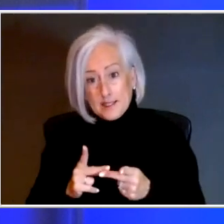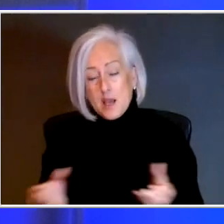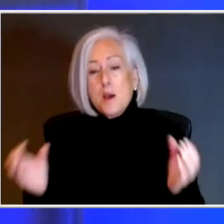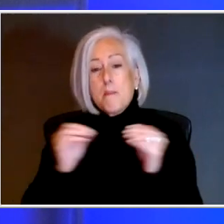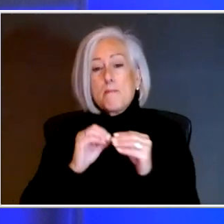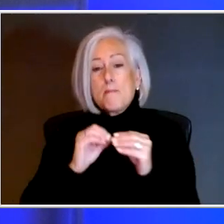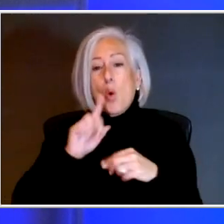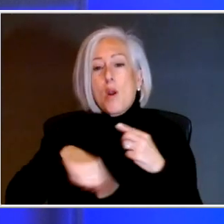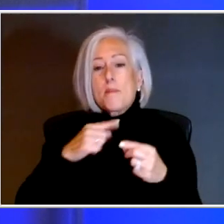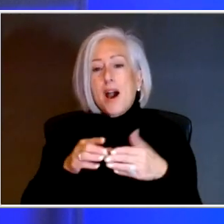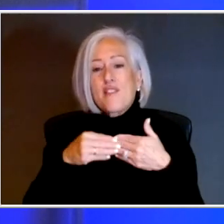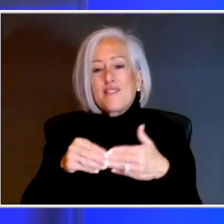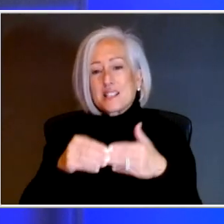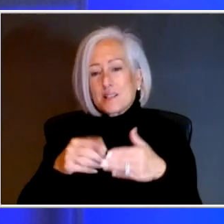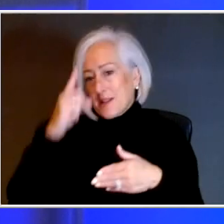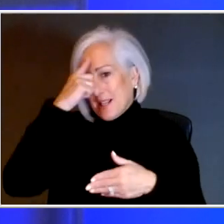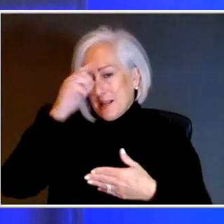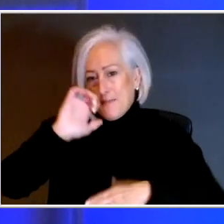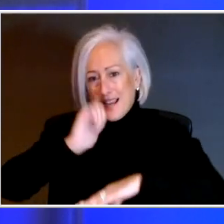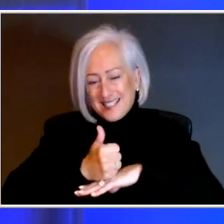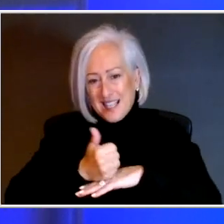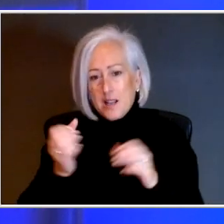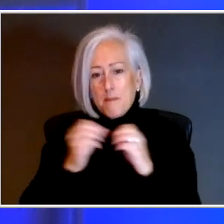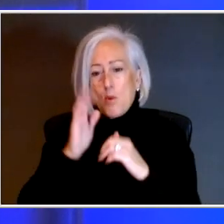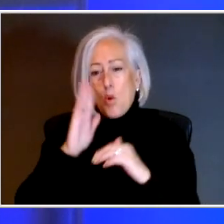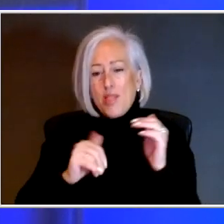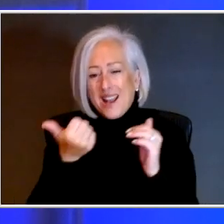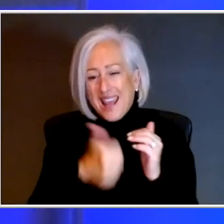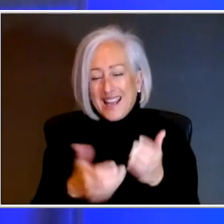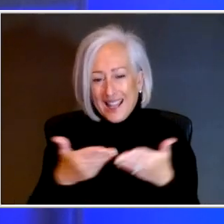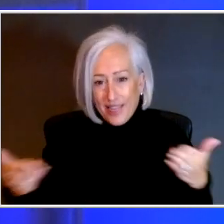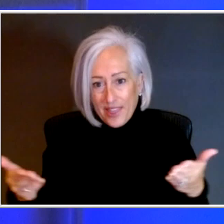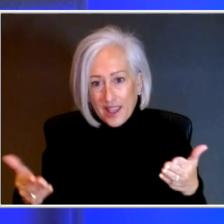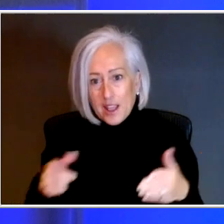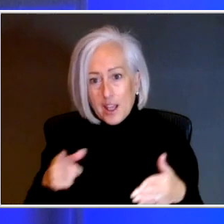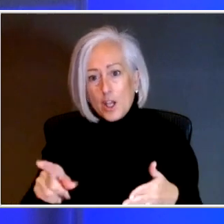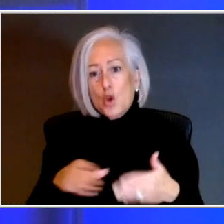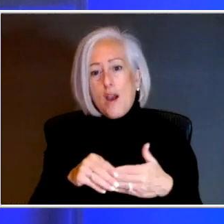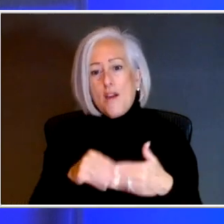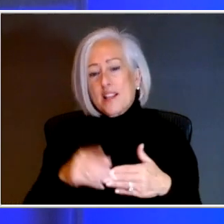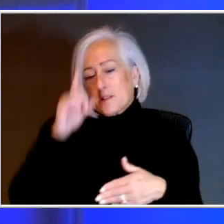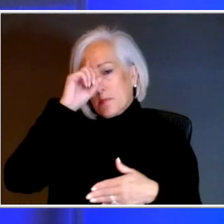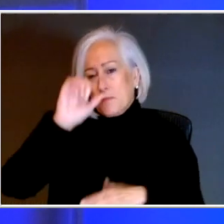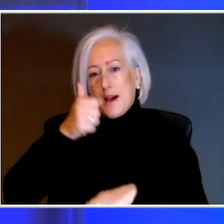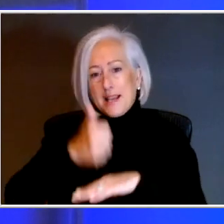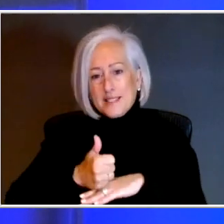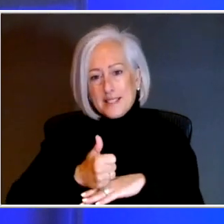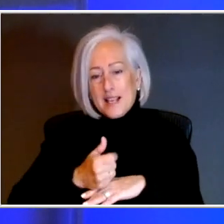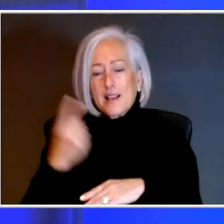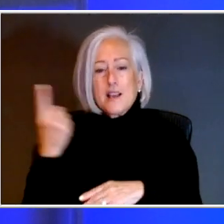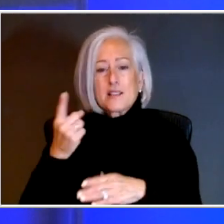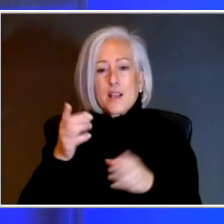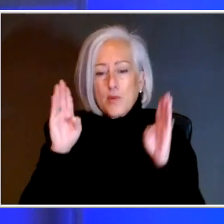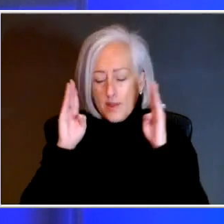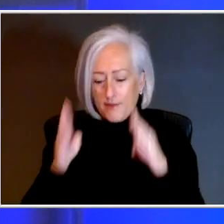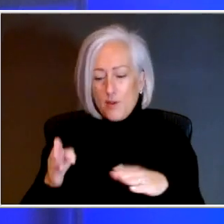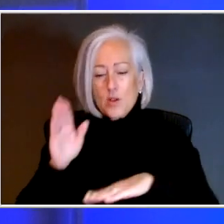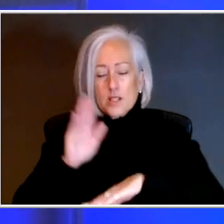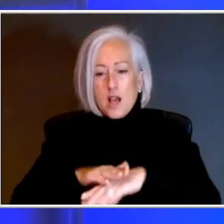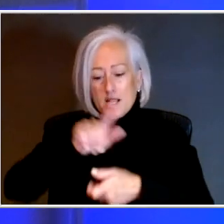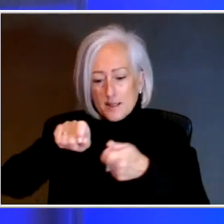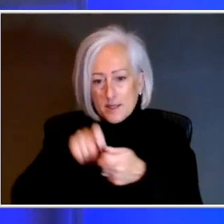of the mindset more than anything. So when you have an inflexible mindset of someone who dedicates themselves to a certain way of fueling their